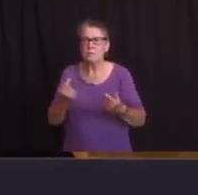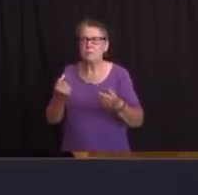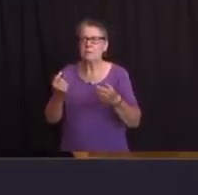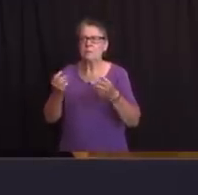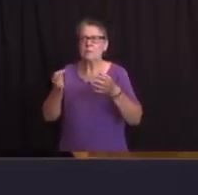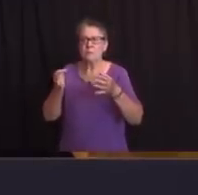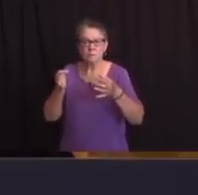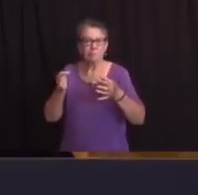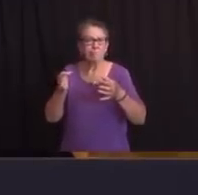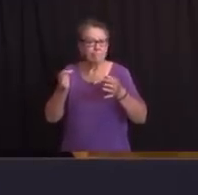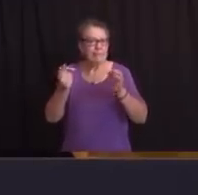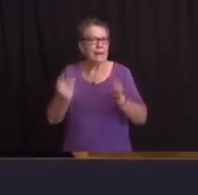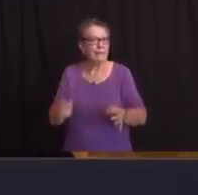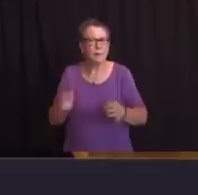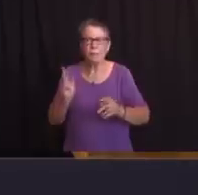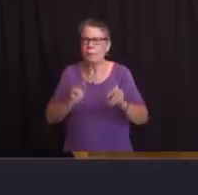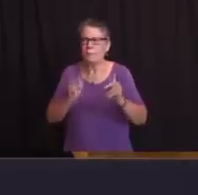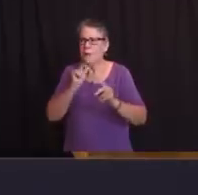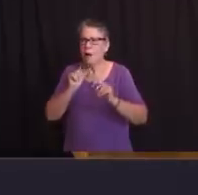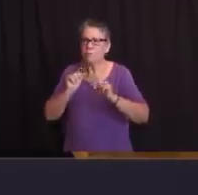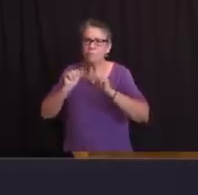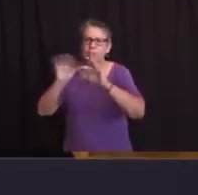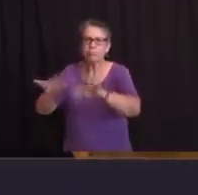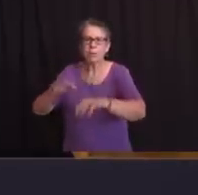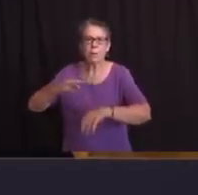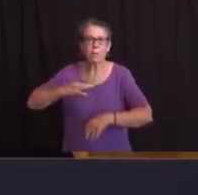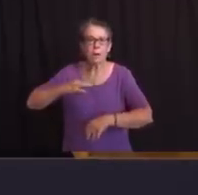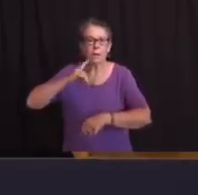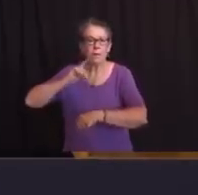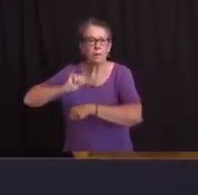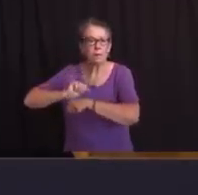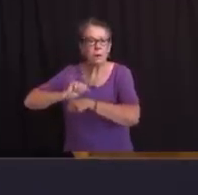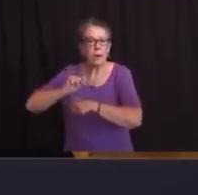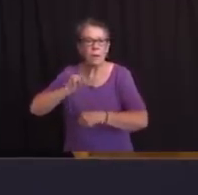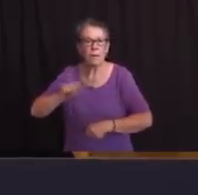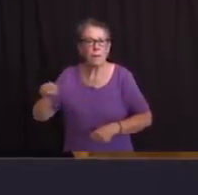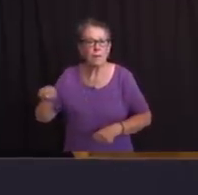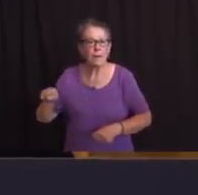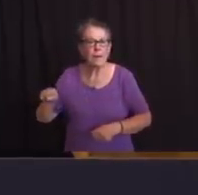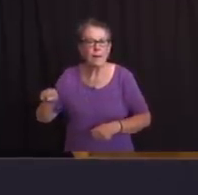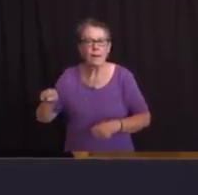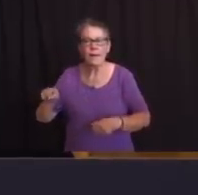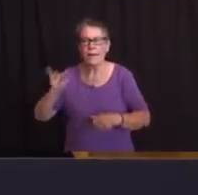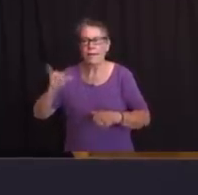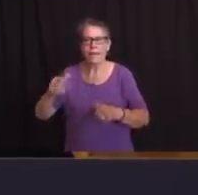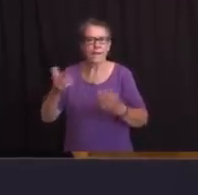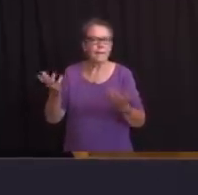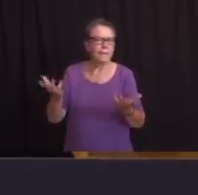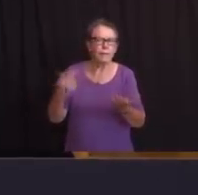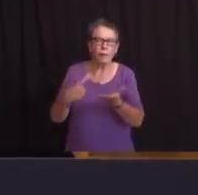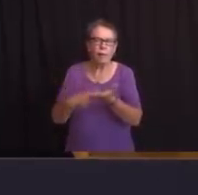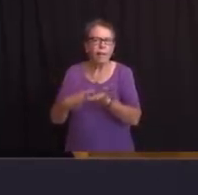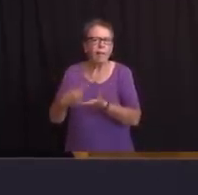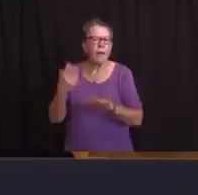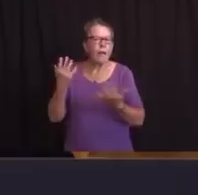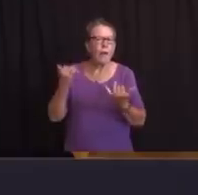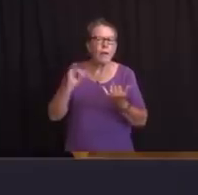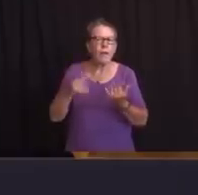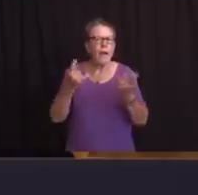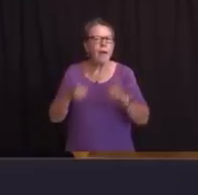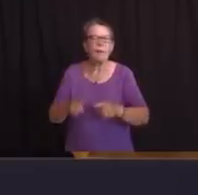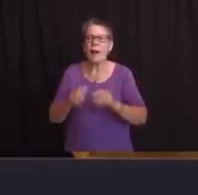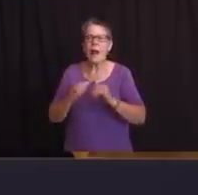a healthy debate as to why it is what it is and what would be the best move on the chessboard to address the